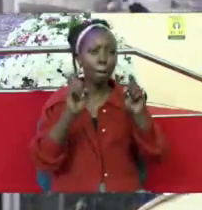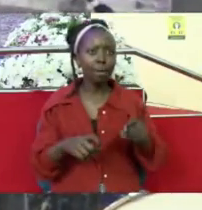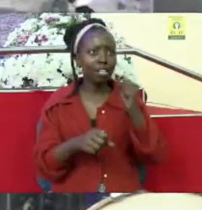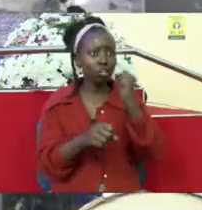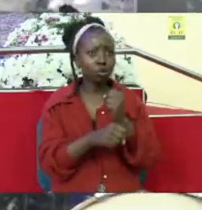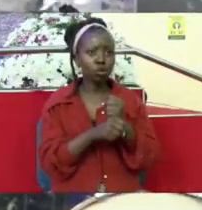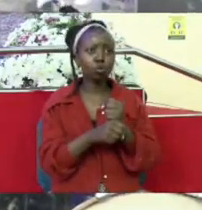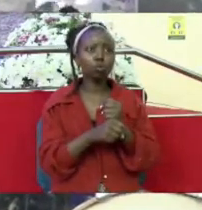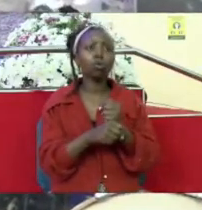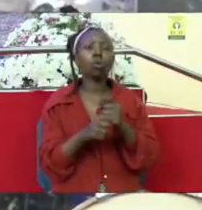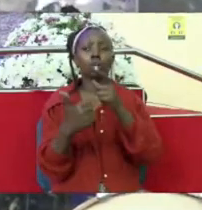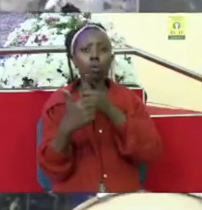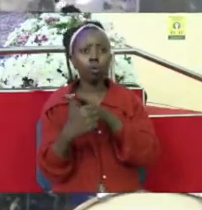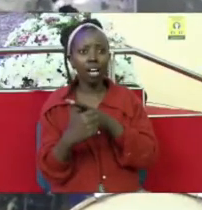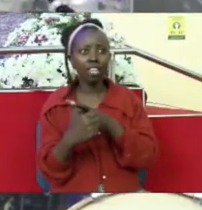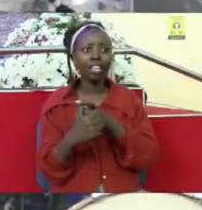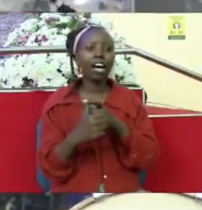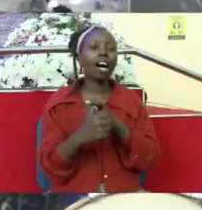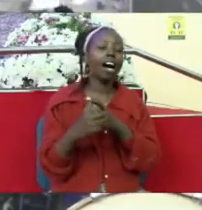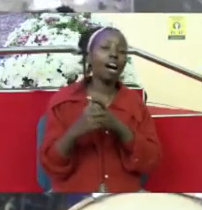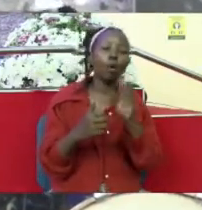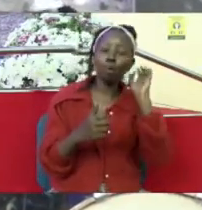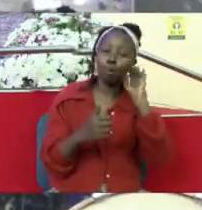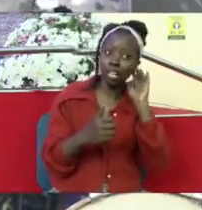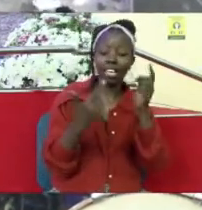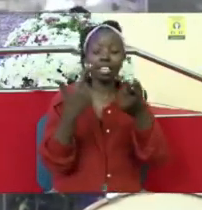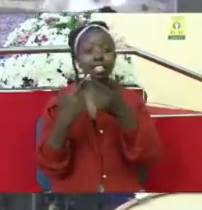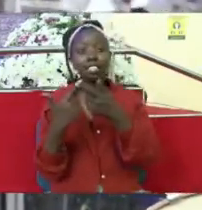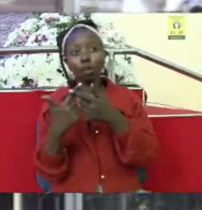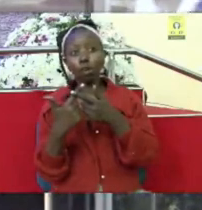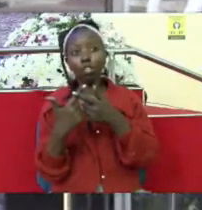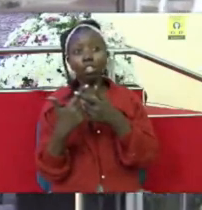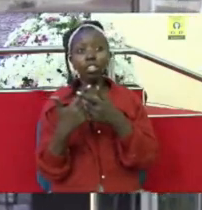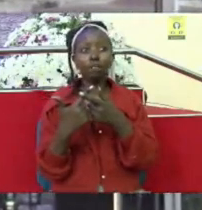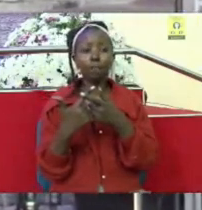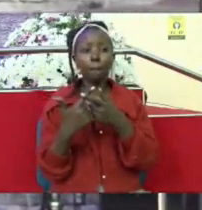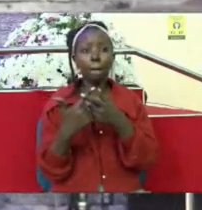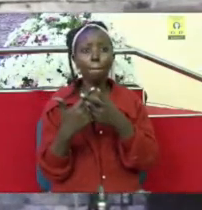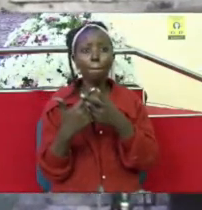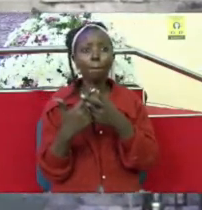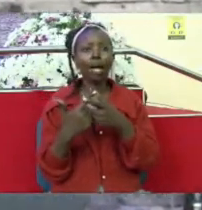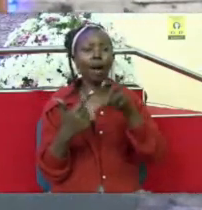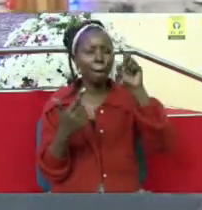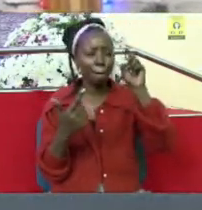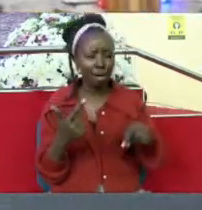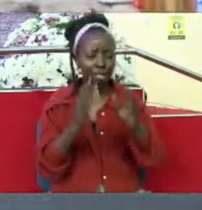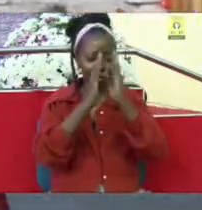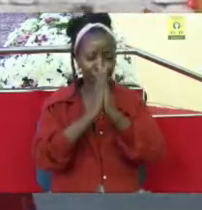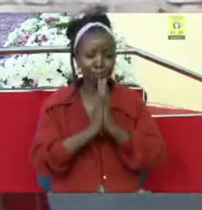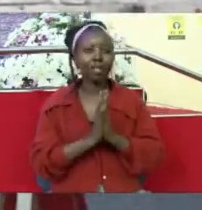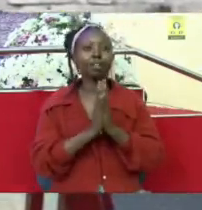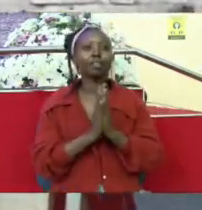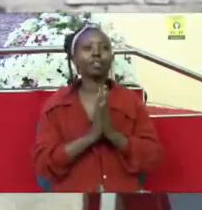dealt with it, ushashughulikia hiyo, the second thing for you to do, cha pili wewe kufanya, is to have a priority of prayer. Ya kwamba ni kuwa na msukumo wa maombi. You